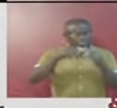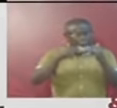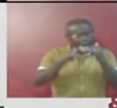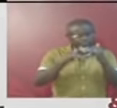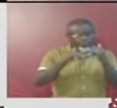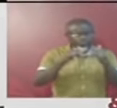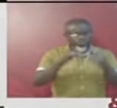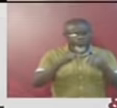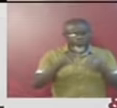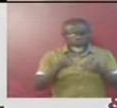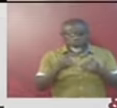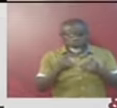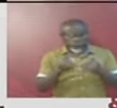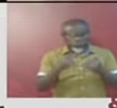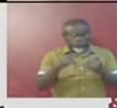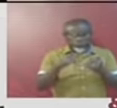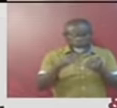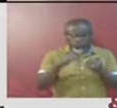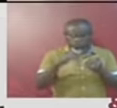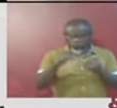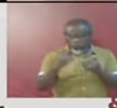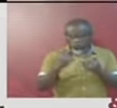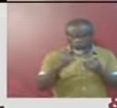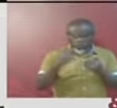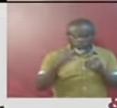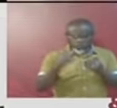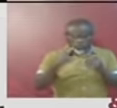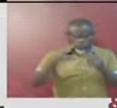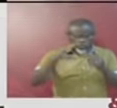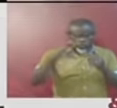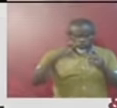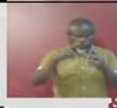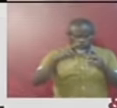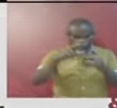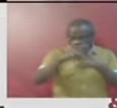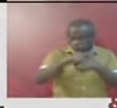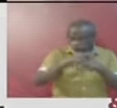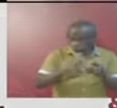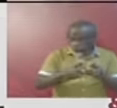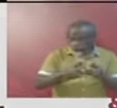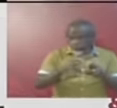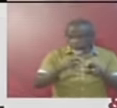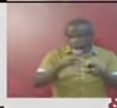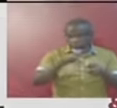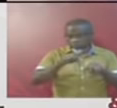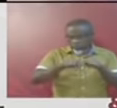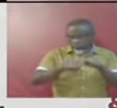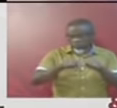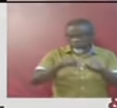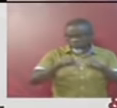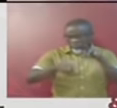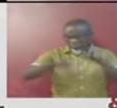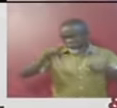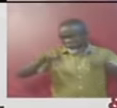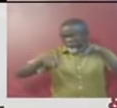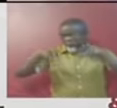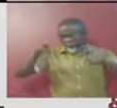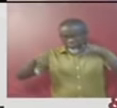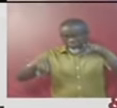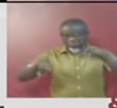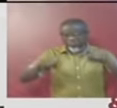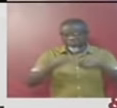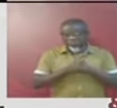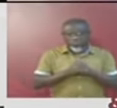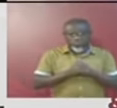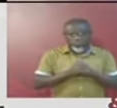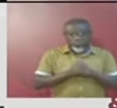cases in particular facilities, they need some time before you bring the other cohort in. So there's variance somewhere between 350 and 400 at any